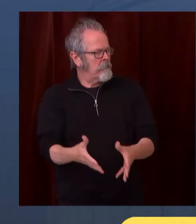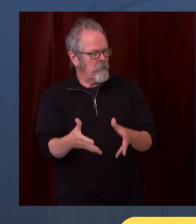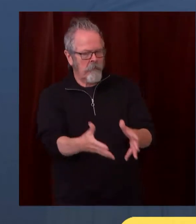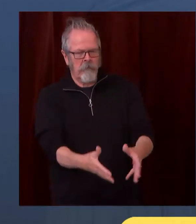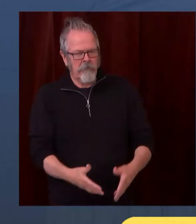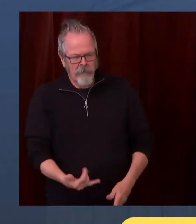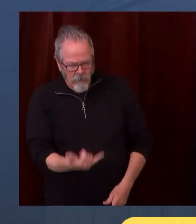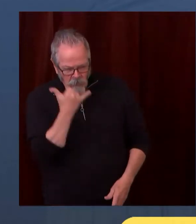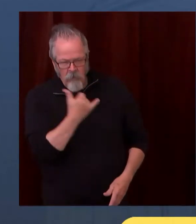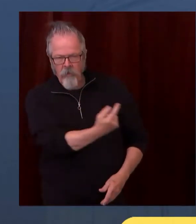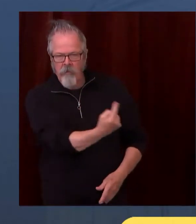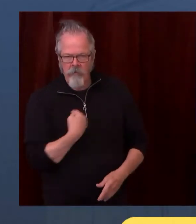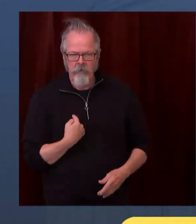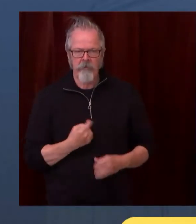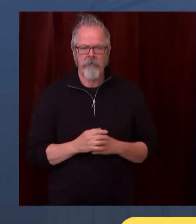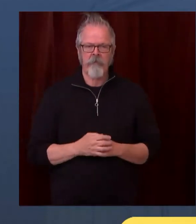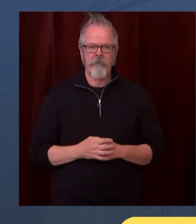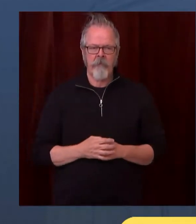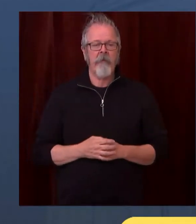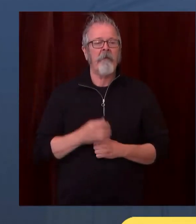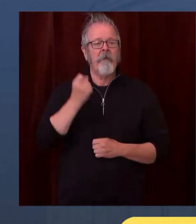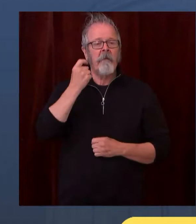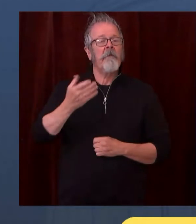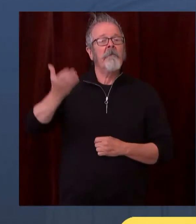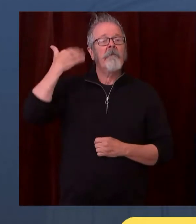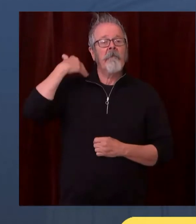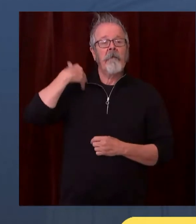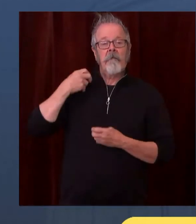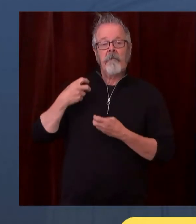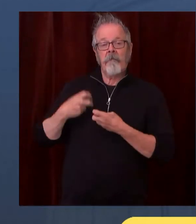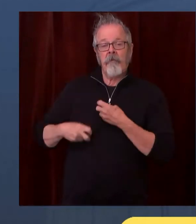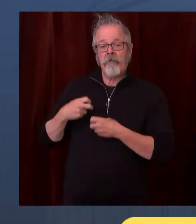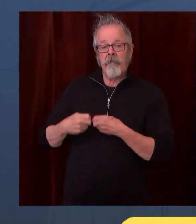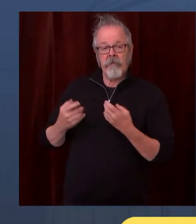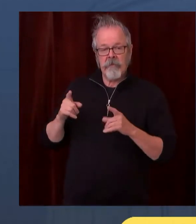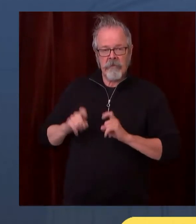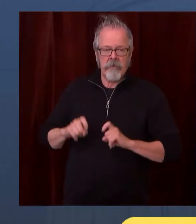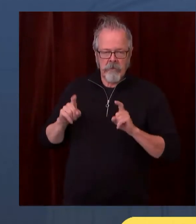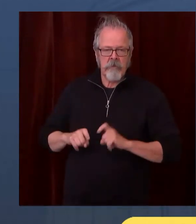The median time, I think, has got down to 2 days. Is that right, John, if I got that right?